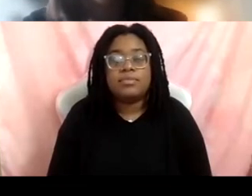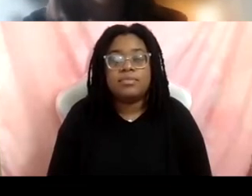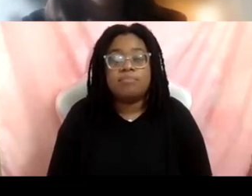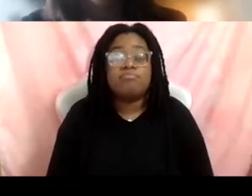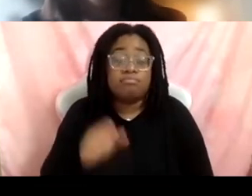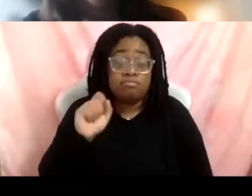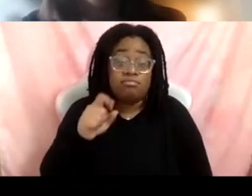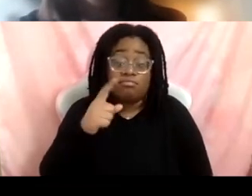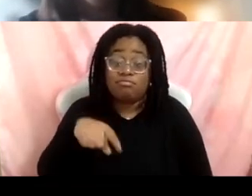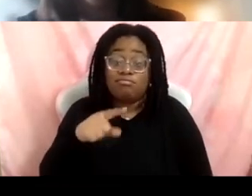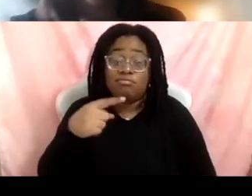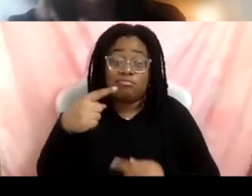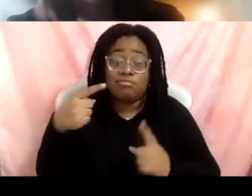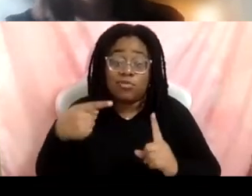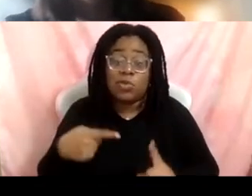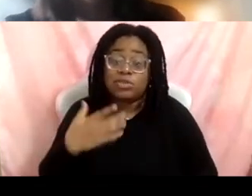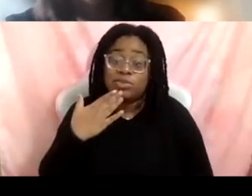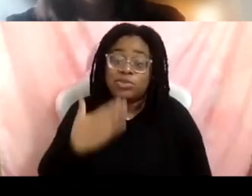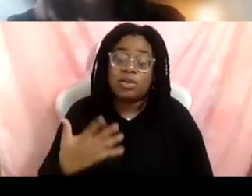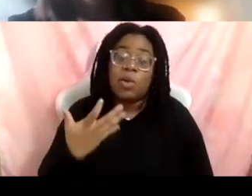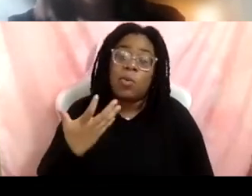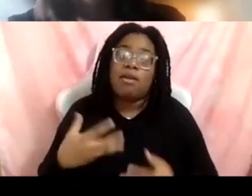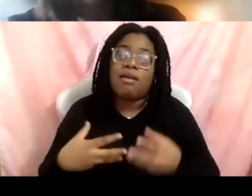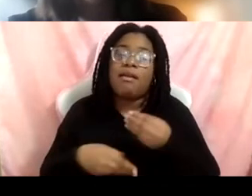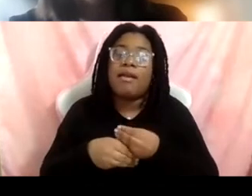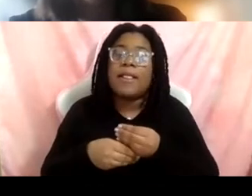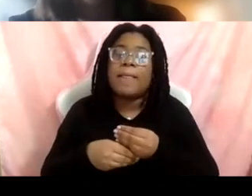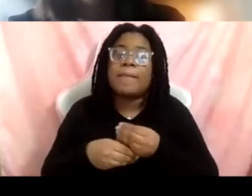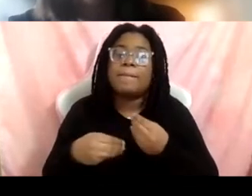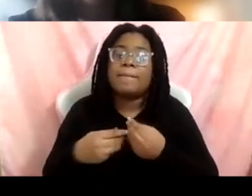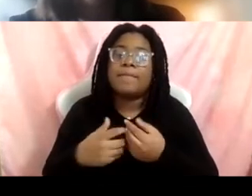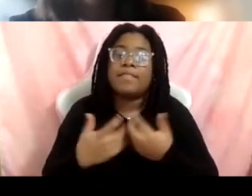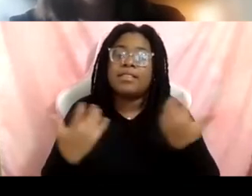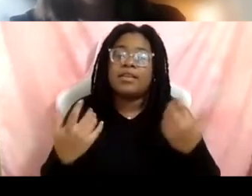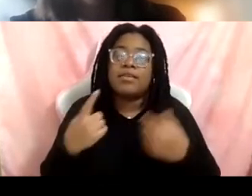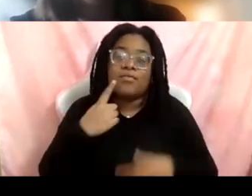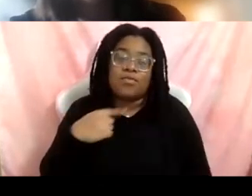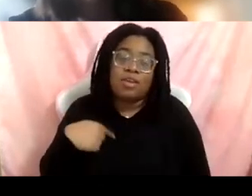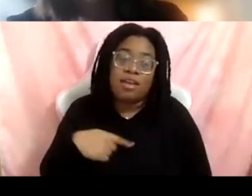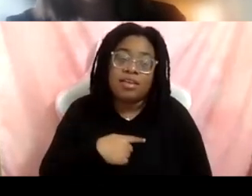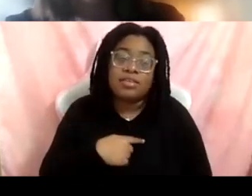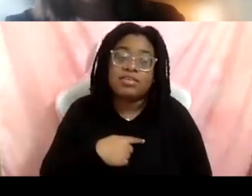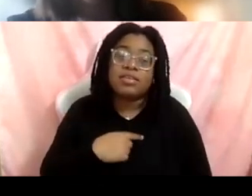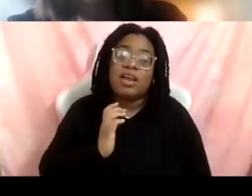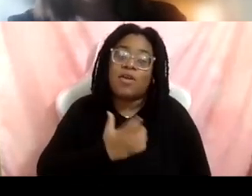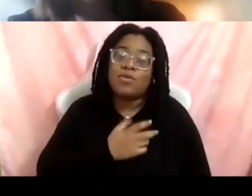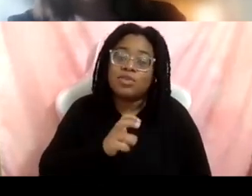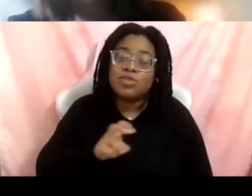Yeah, those are all great points. And I think I would also add, for a lot of us, our